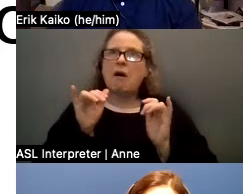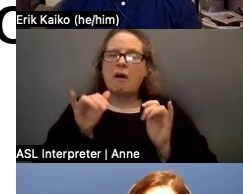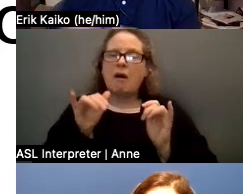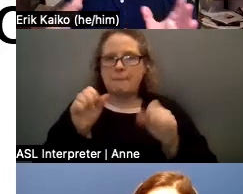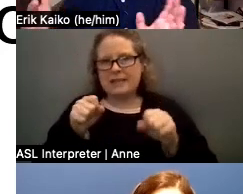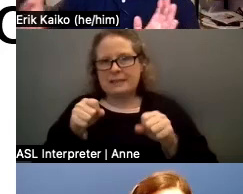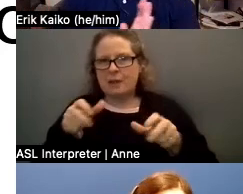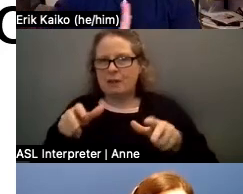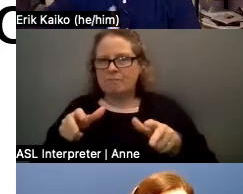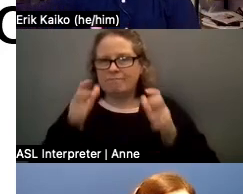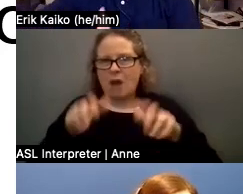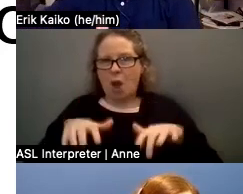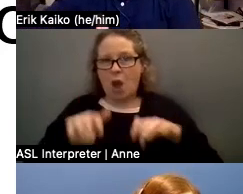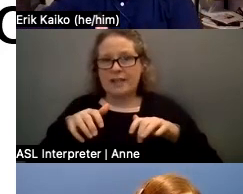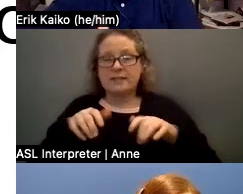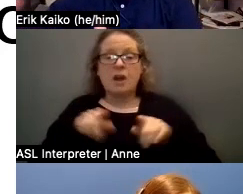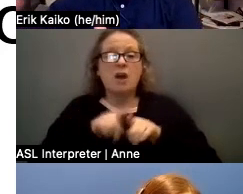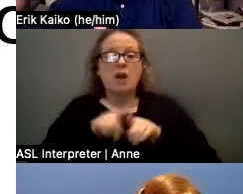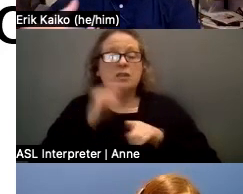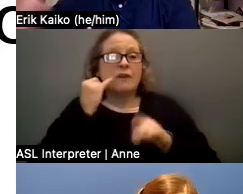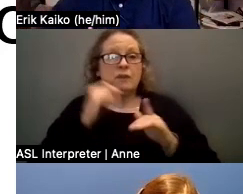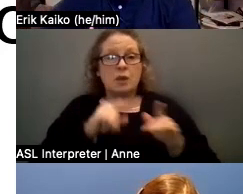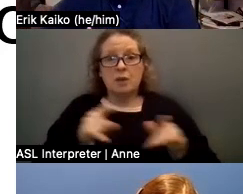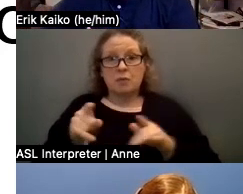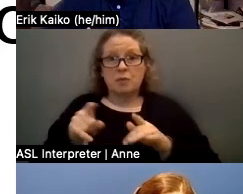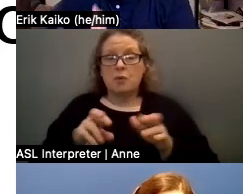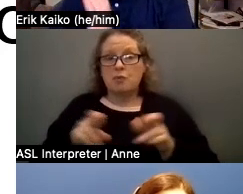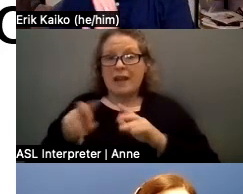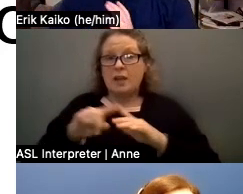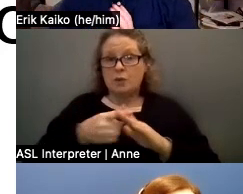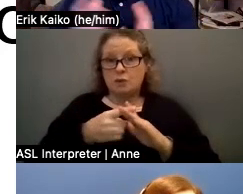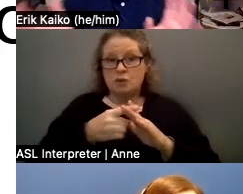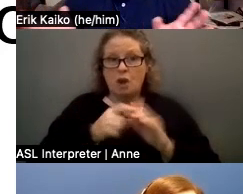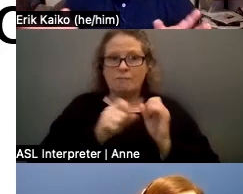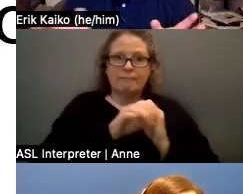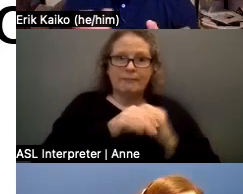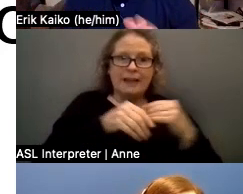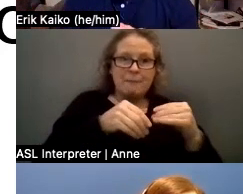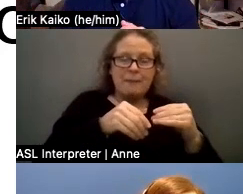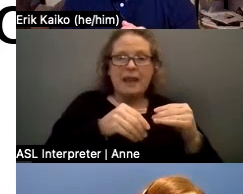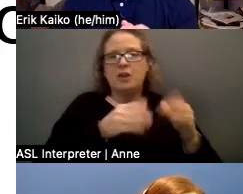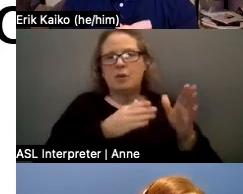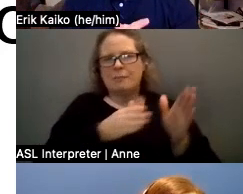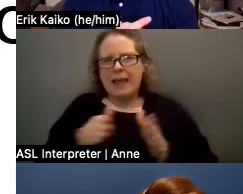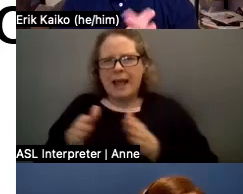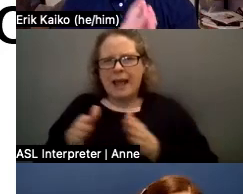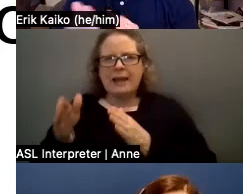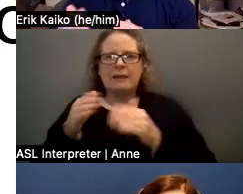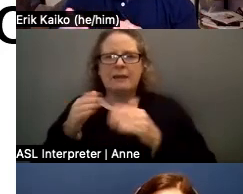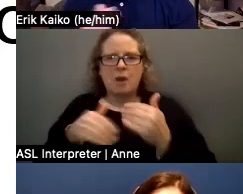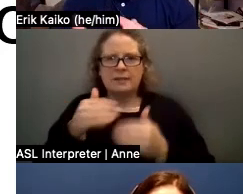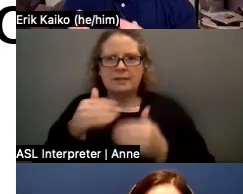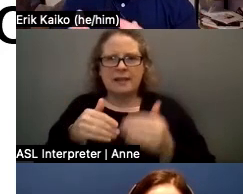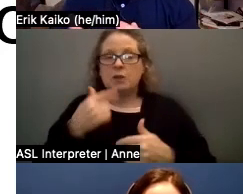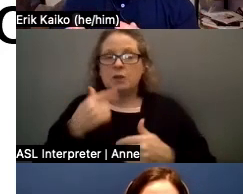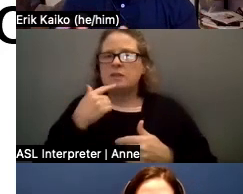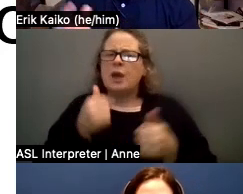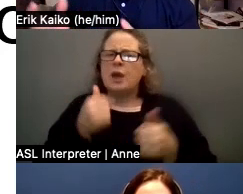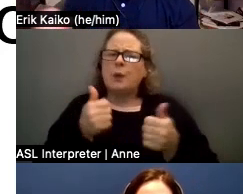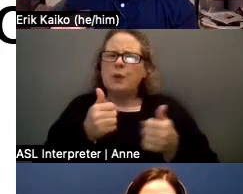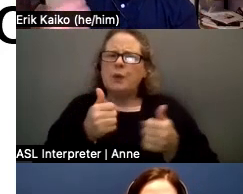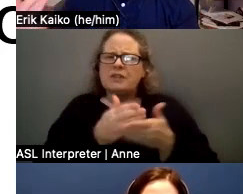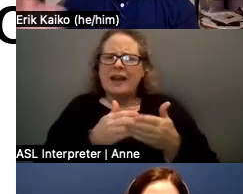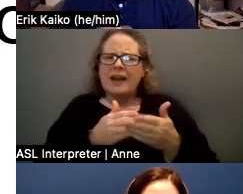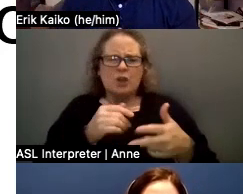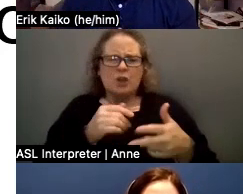And also, if you're about to embark on a campaign in your planning process, if you can say what factor is scarce at the